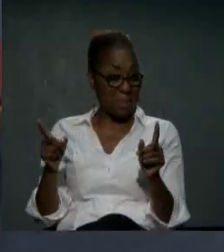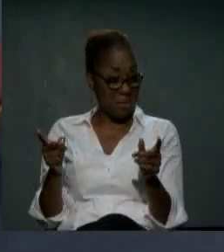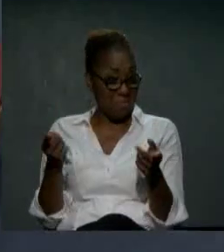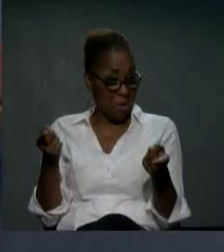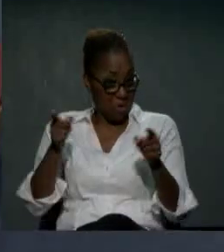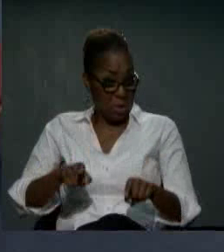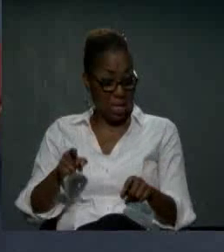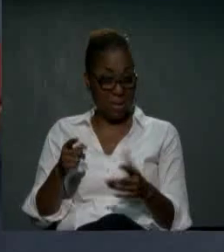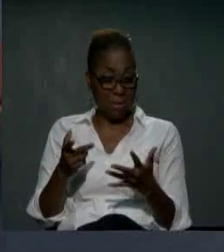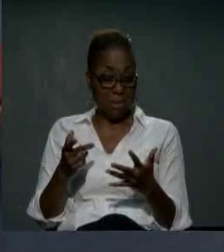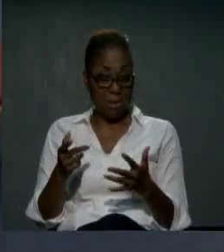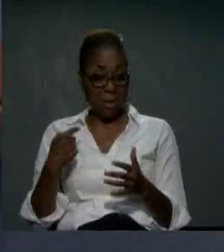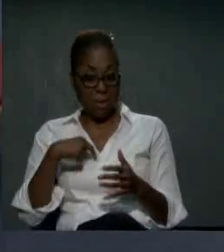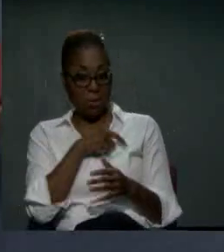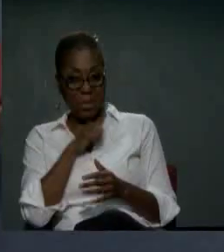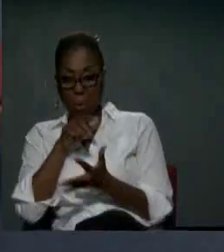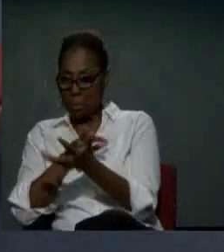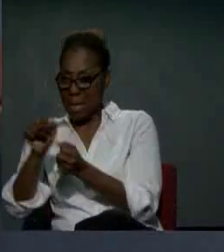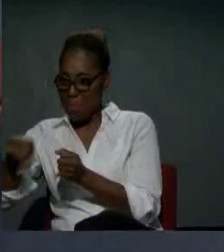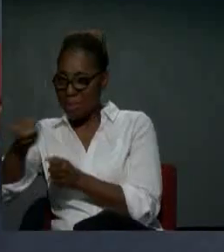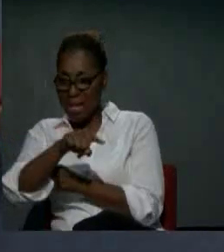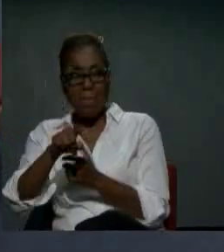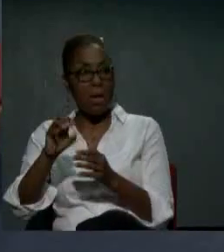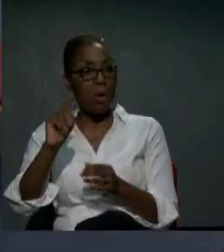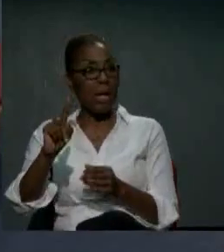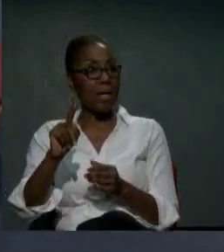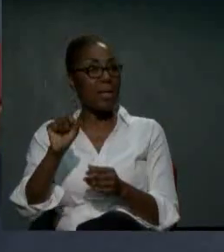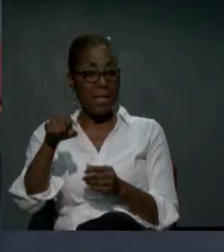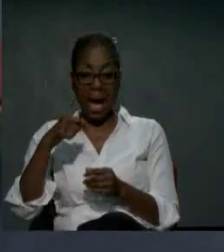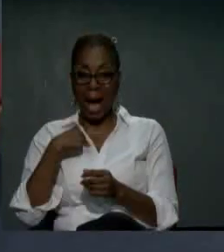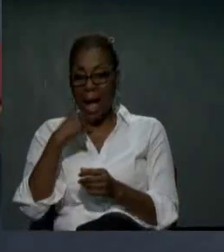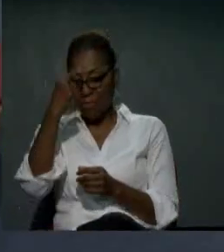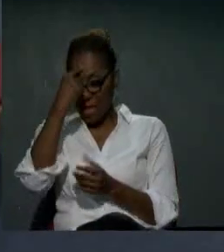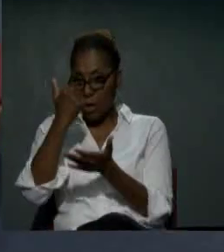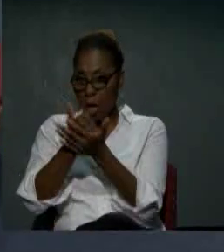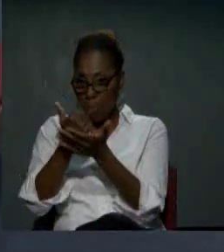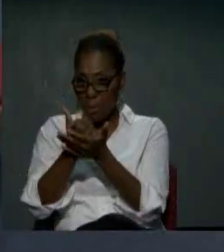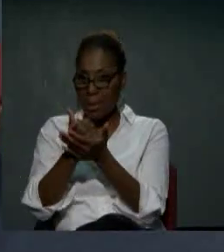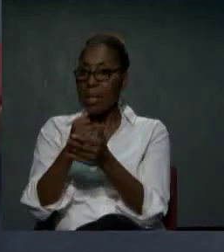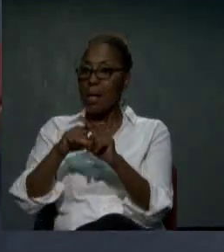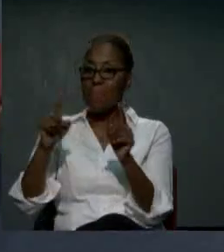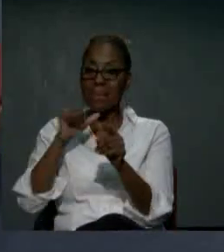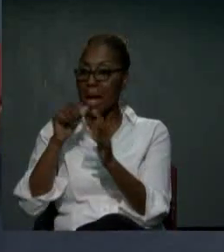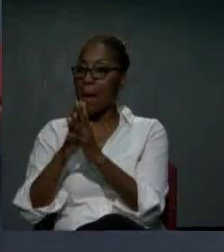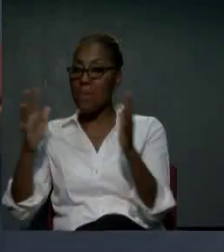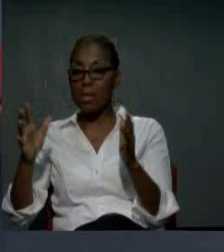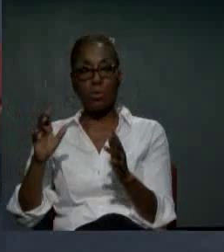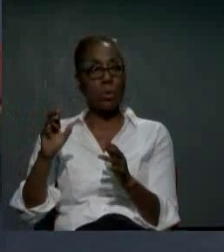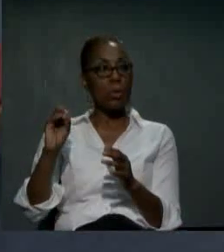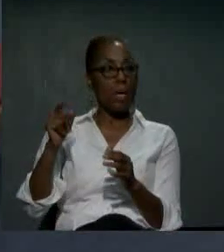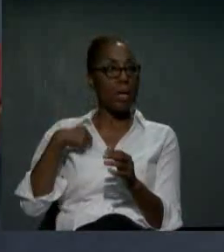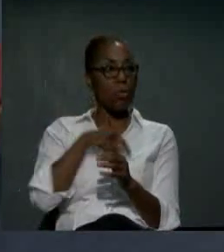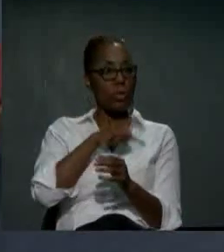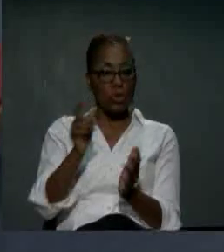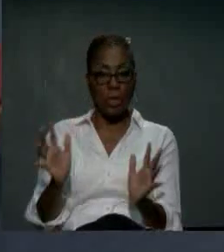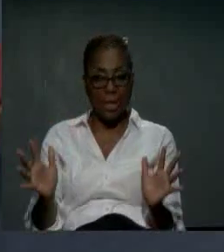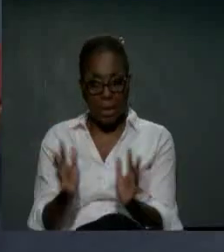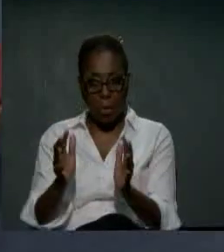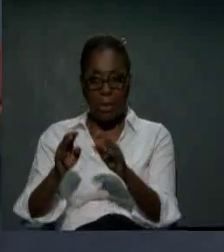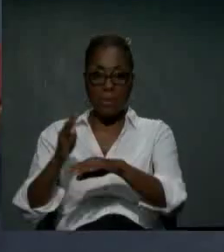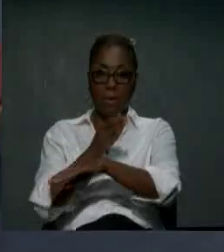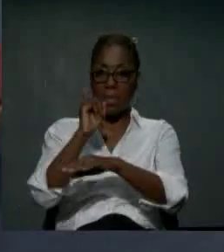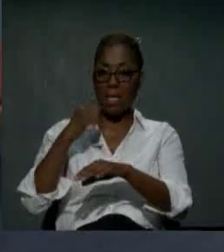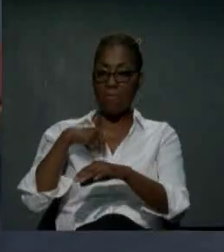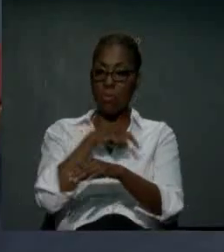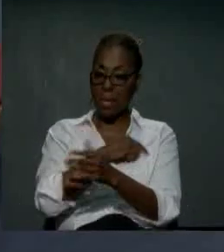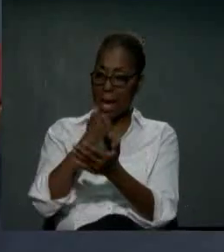with me that we're not going to damage them any further? Oh, yeah, I by think you may be providing that helping it, storage? but you're not helping it much. So then we should promote this development if we're helping the